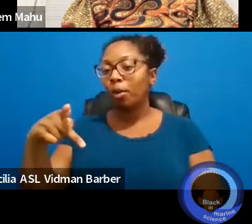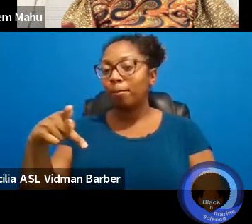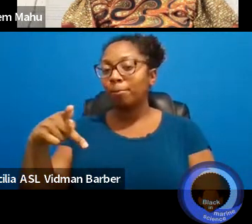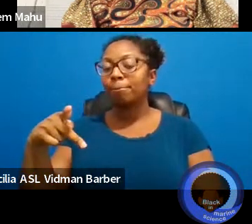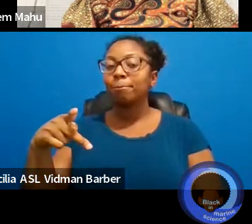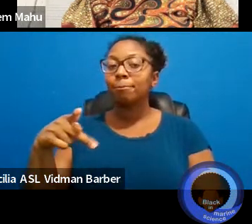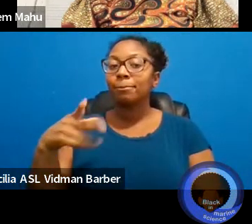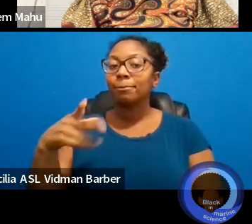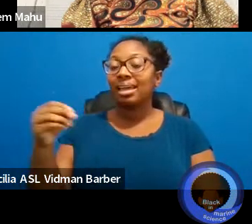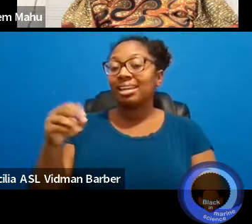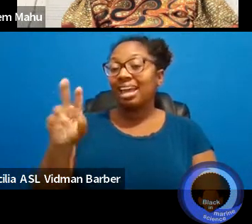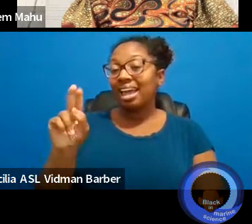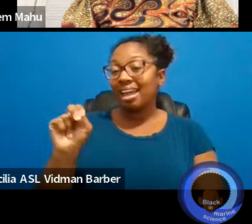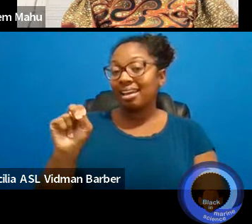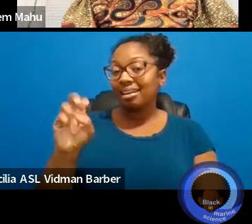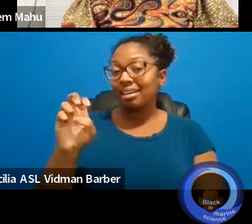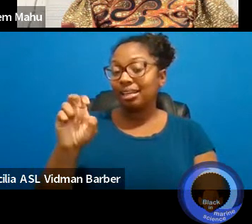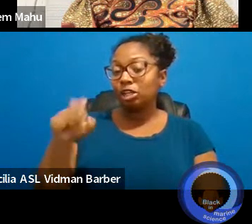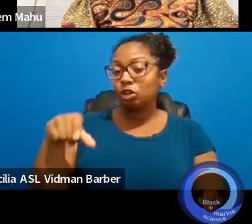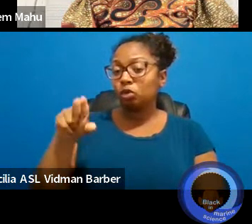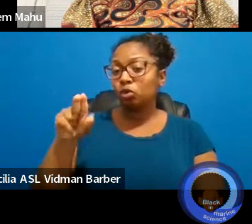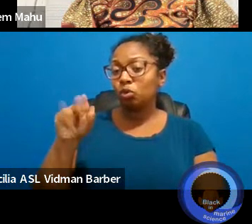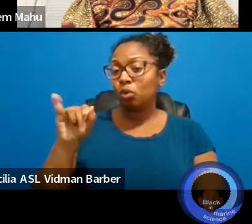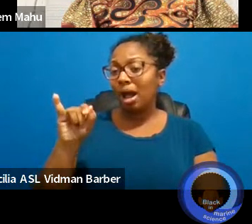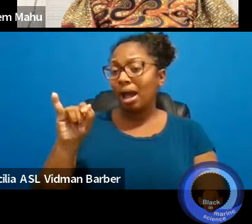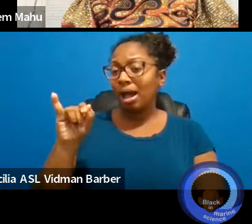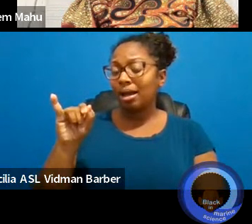and EQUIC.